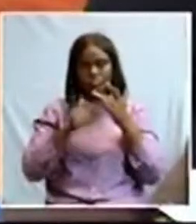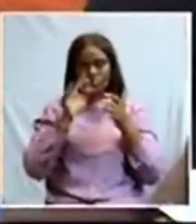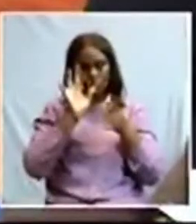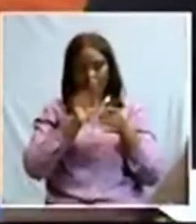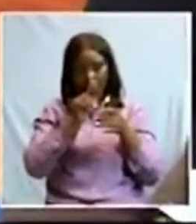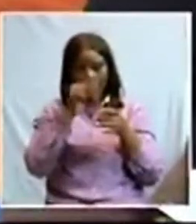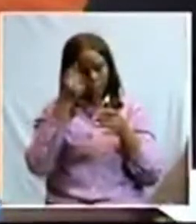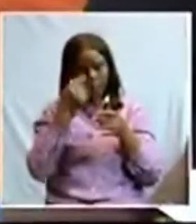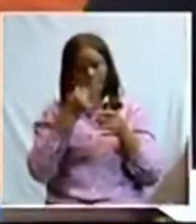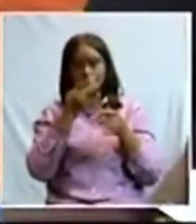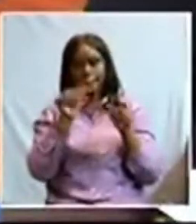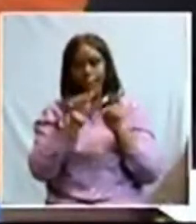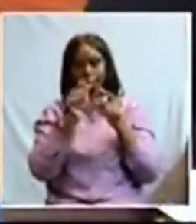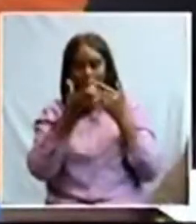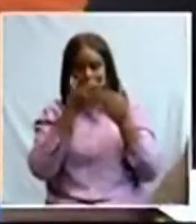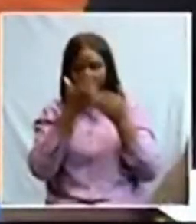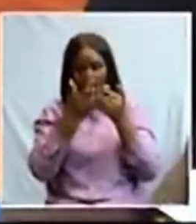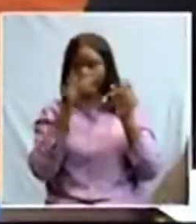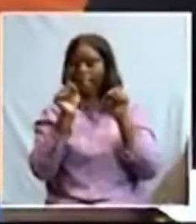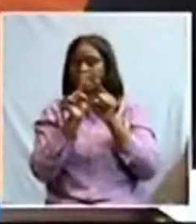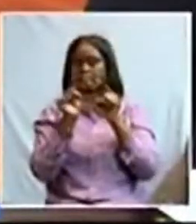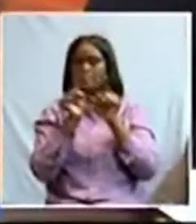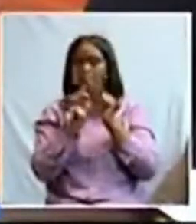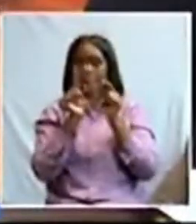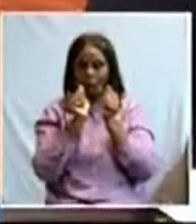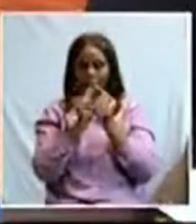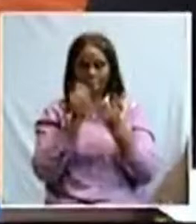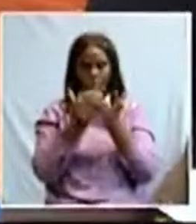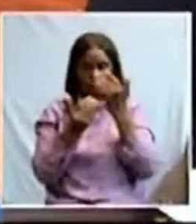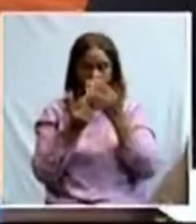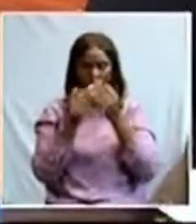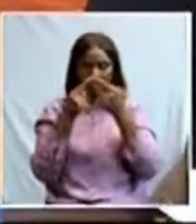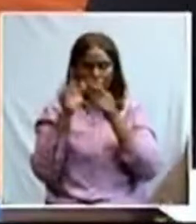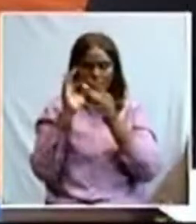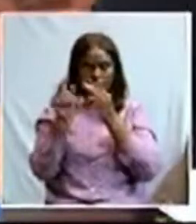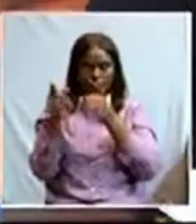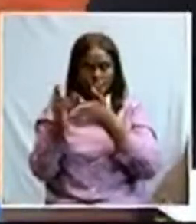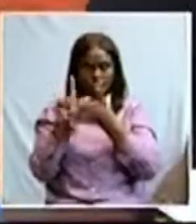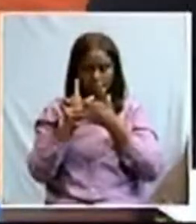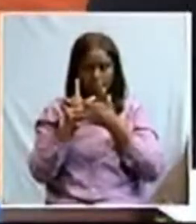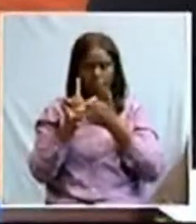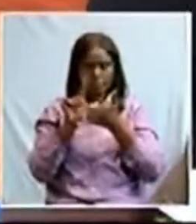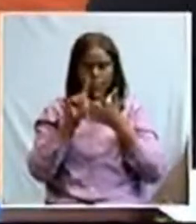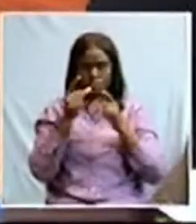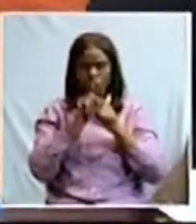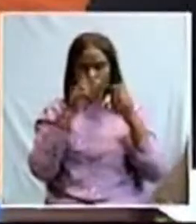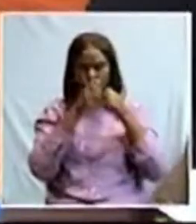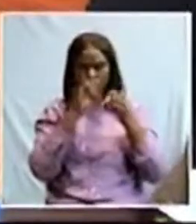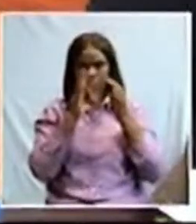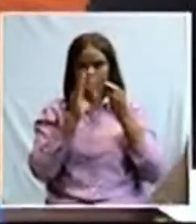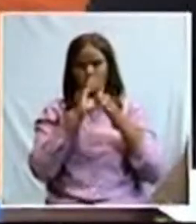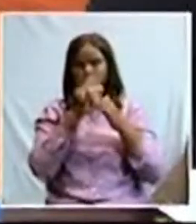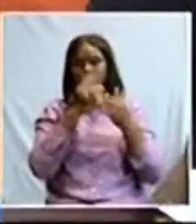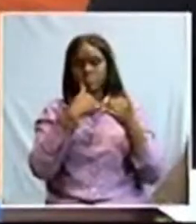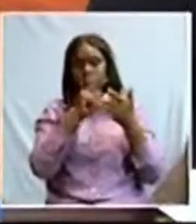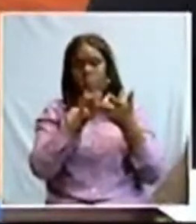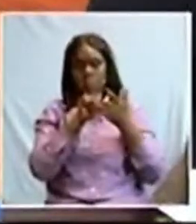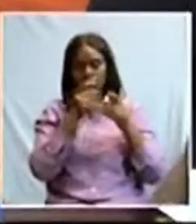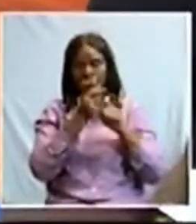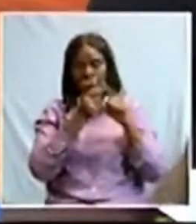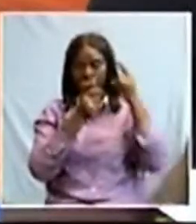understanding. They treat it the same. They treat it different from if you get a loan from the bank and if you get a loan from the bank, the